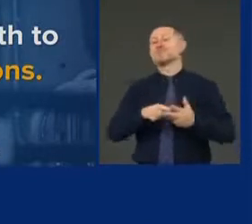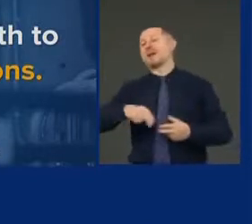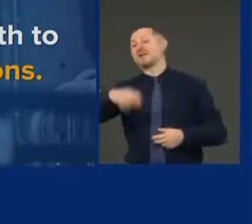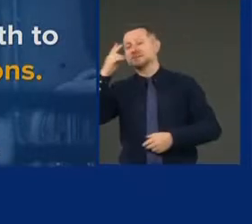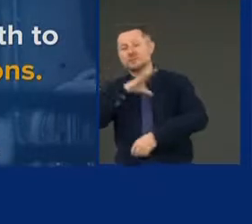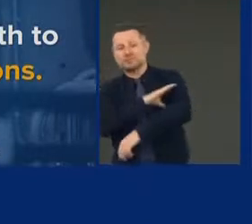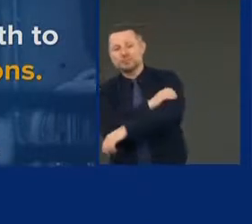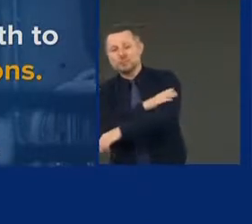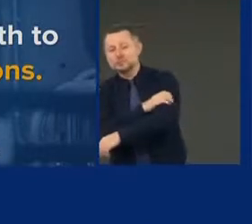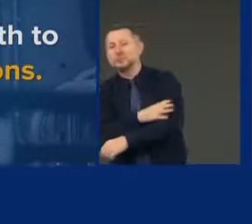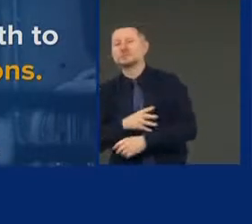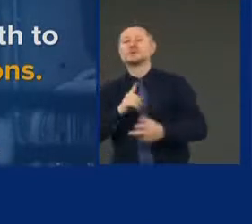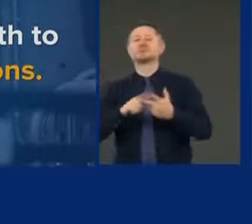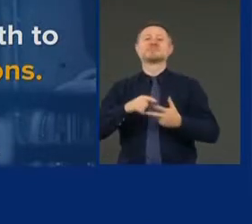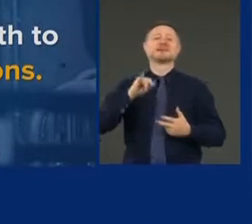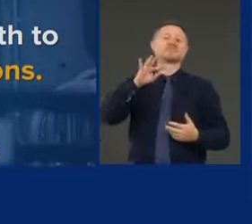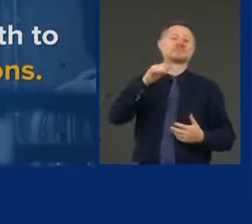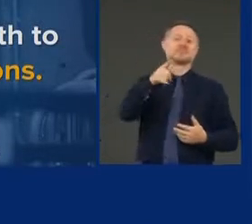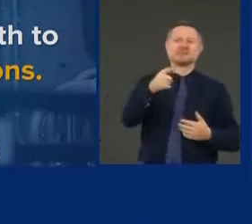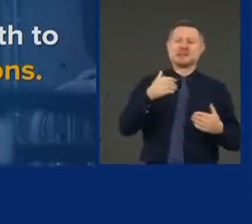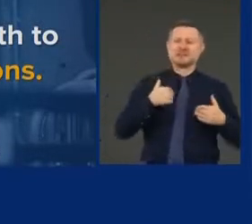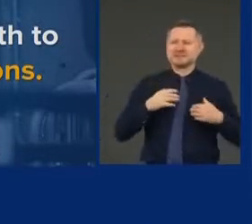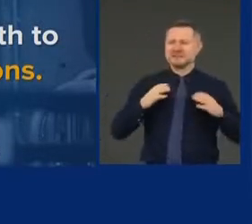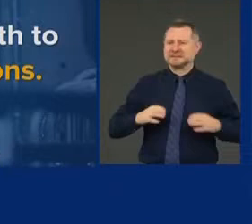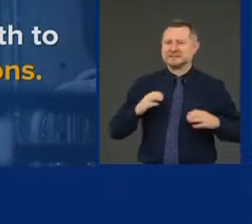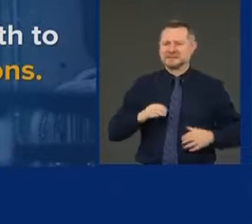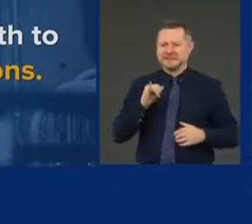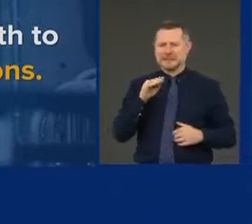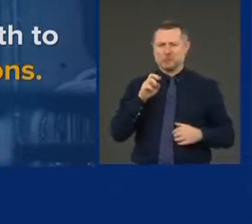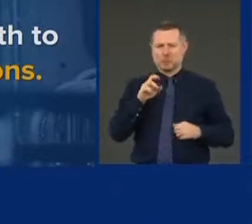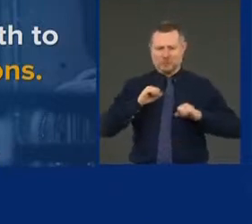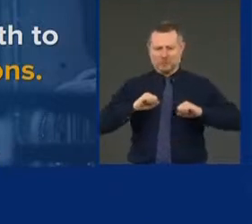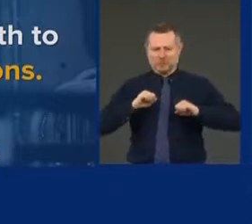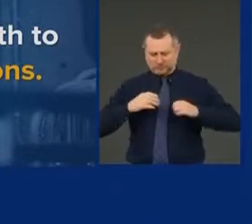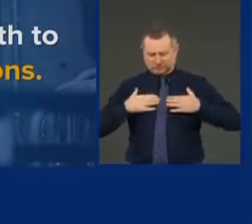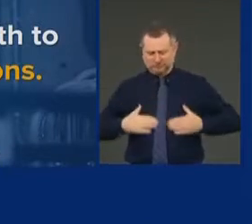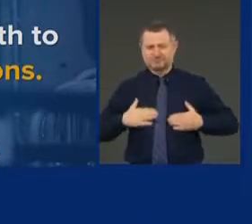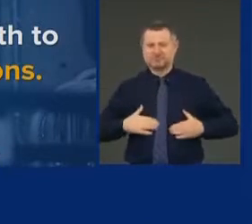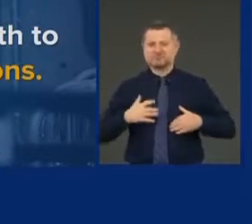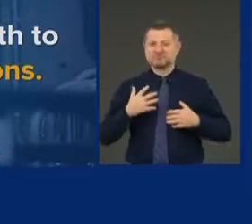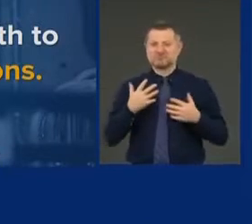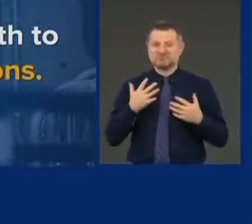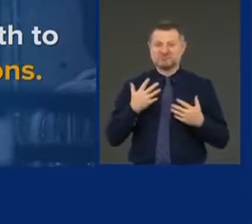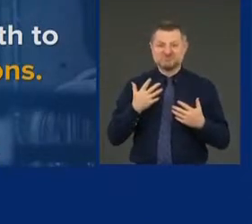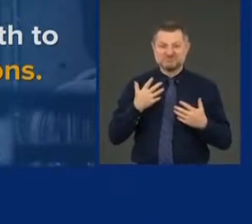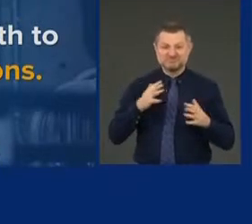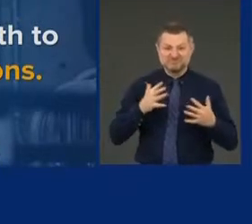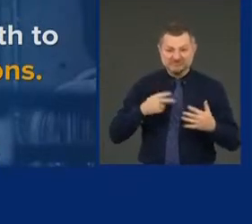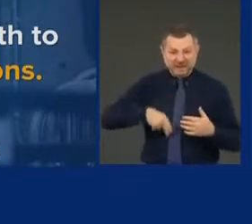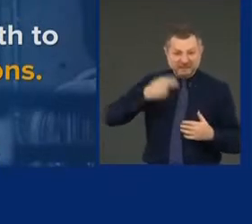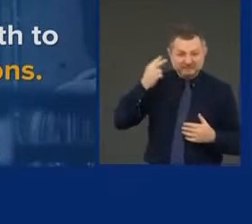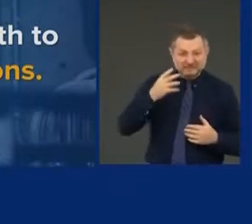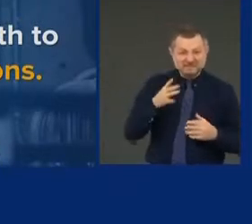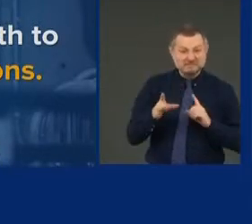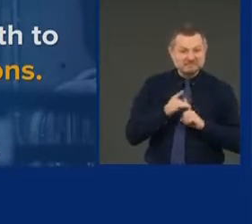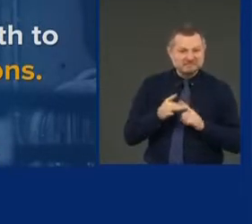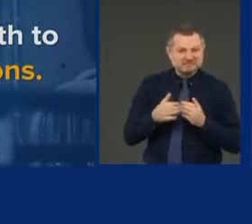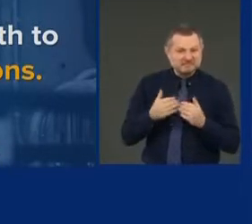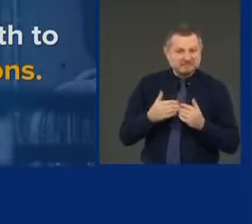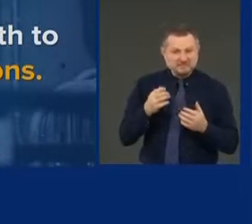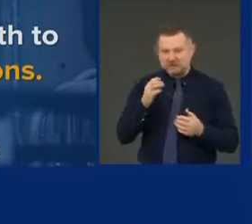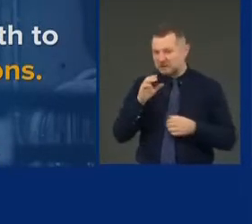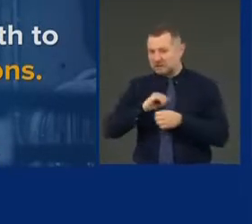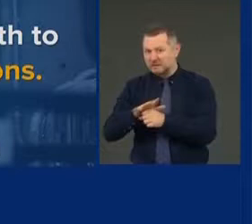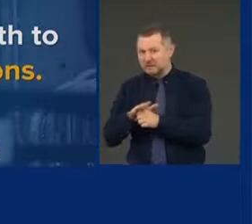are immune compromised, then you're more likely to die. And that raises the question, well, why didn't we